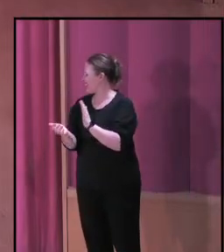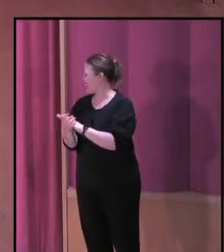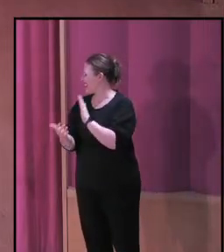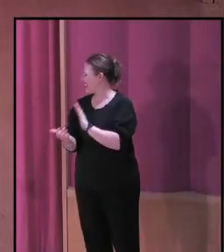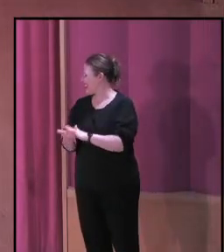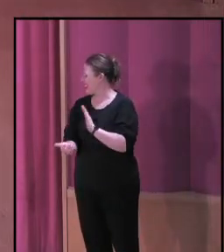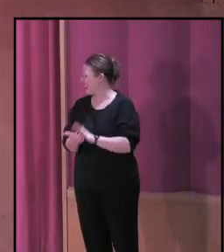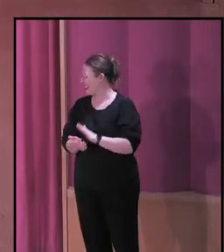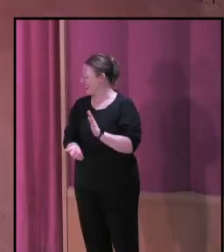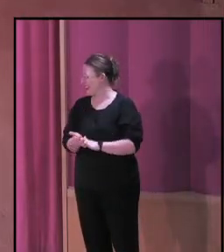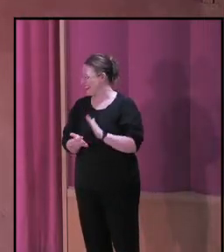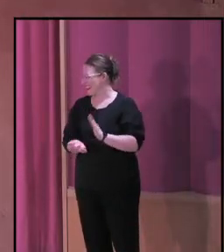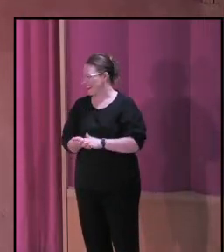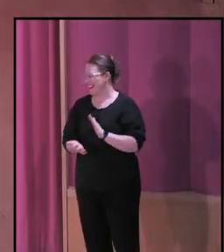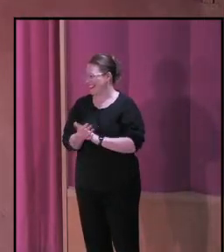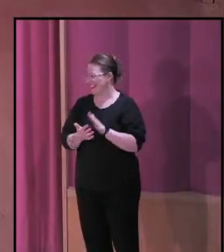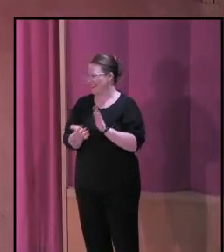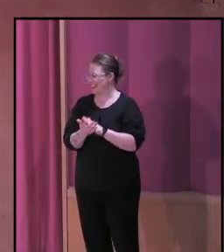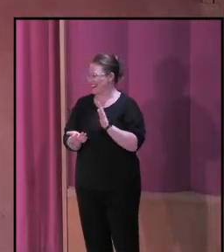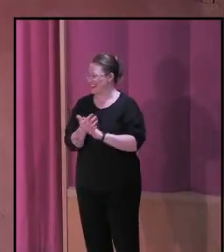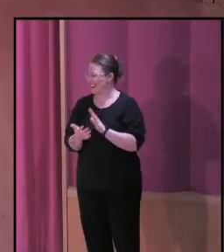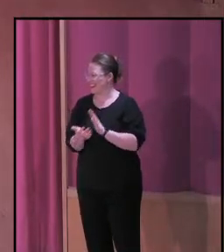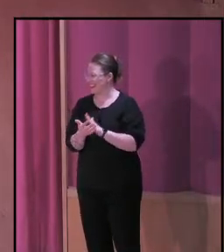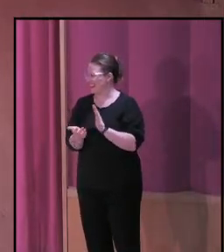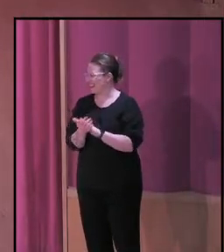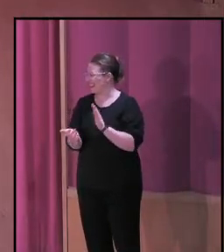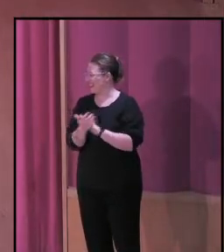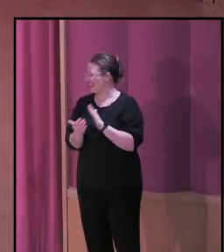Miko! Wow!